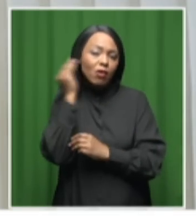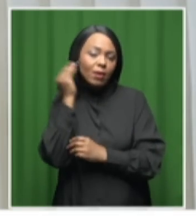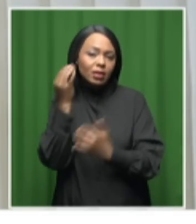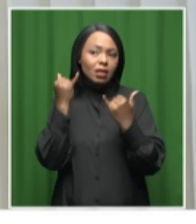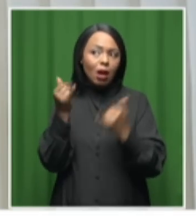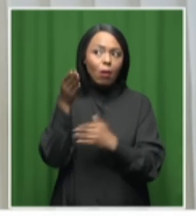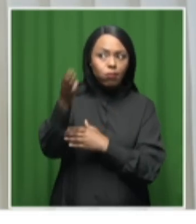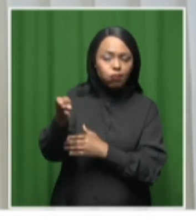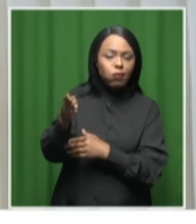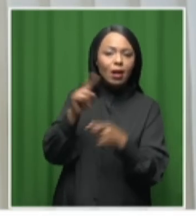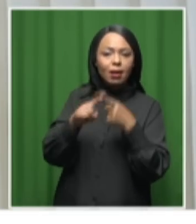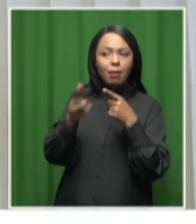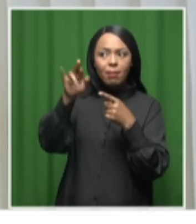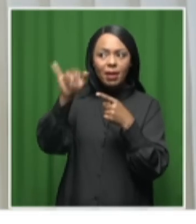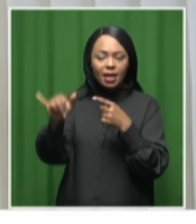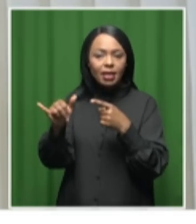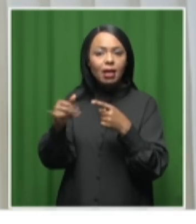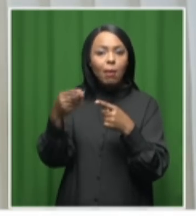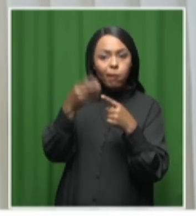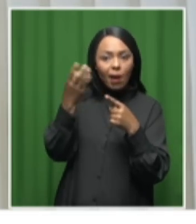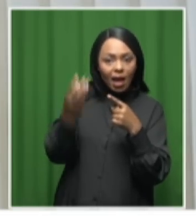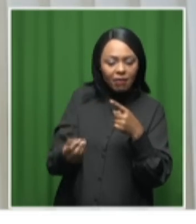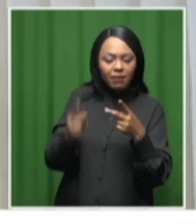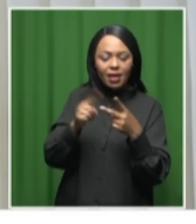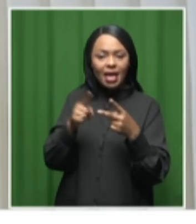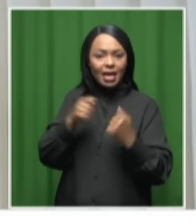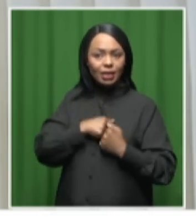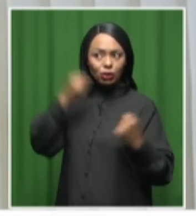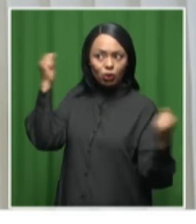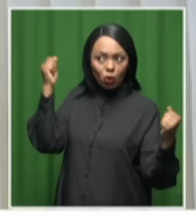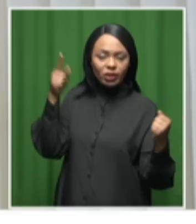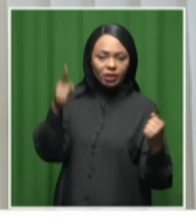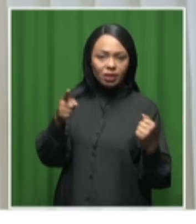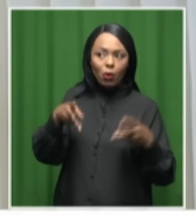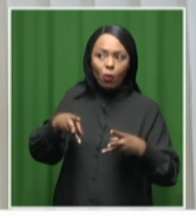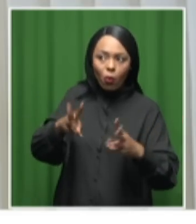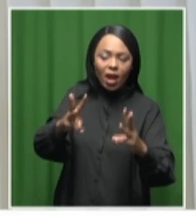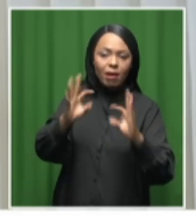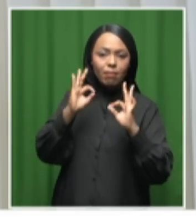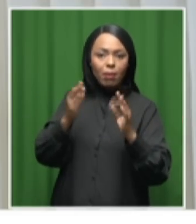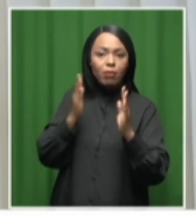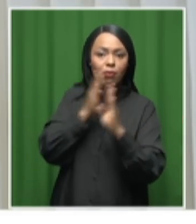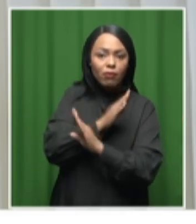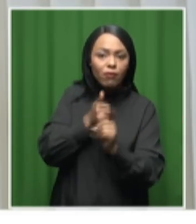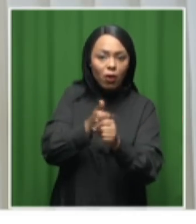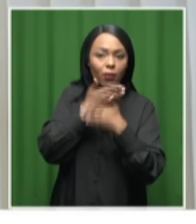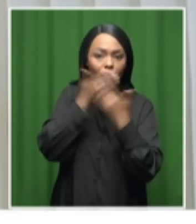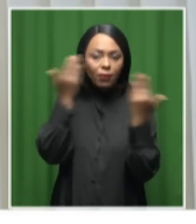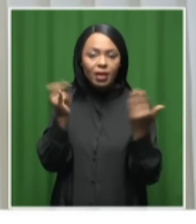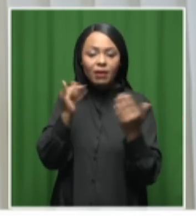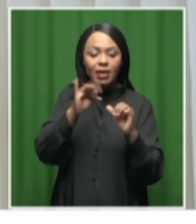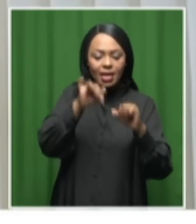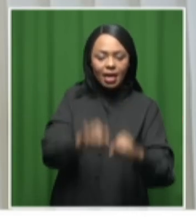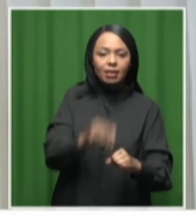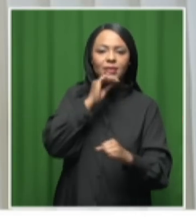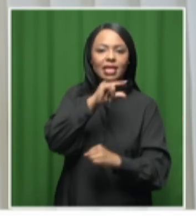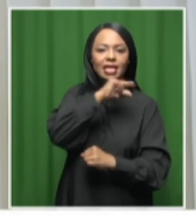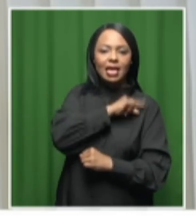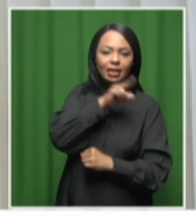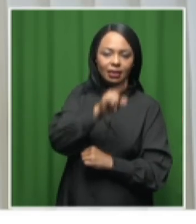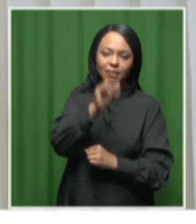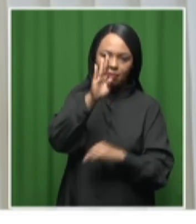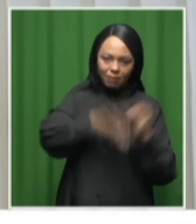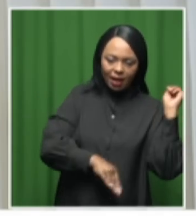of Advocate Downer? Was it information disclosed in a manner which is inappropriate? If the answer is yes, then it can be found guilty, either he pays a